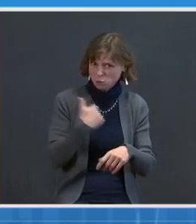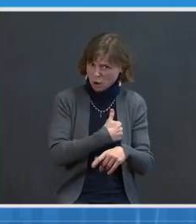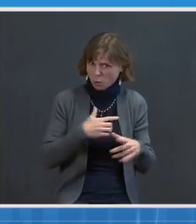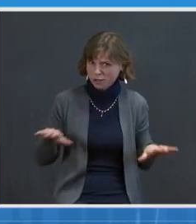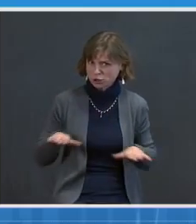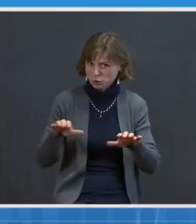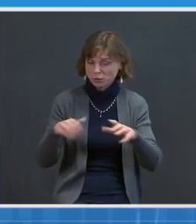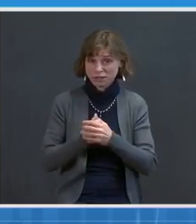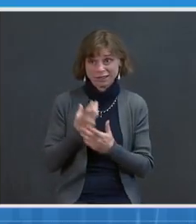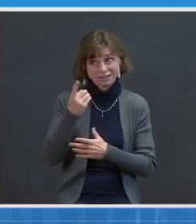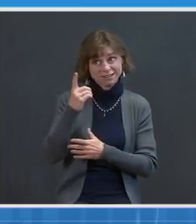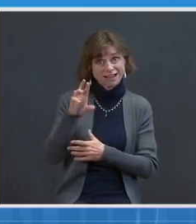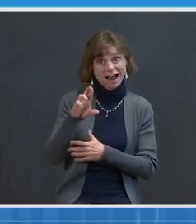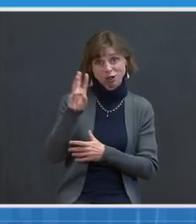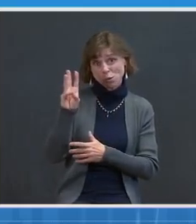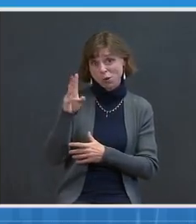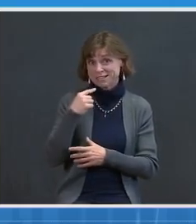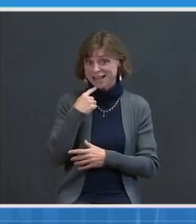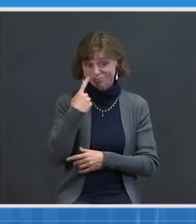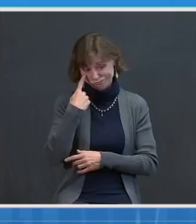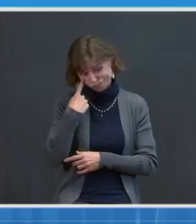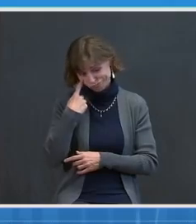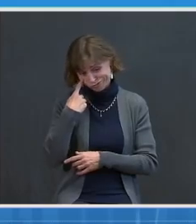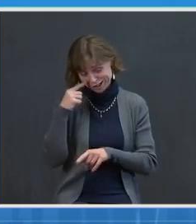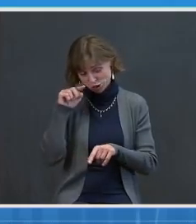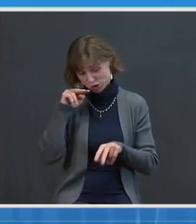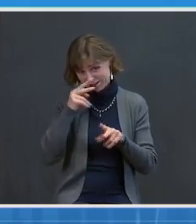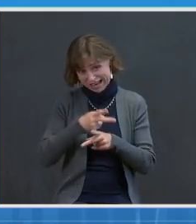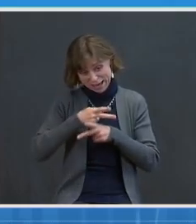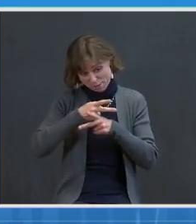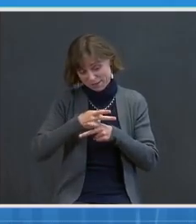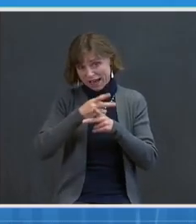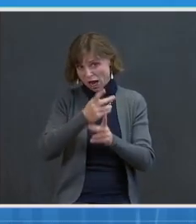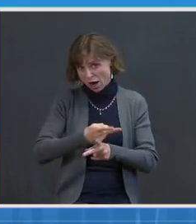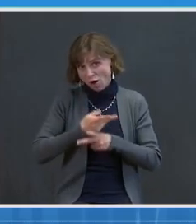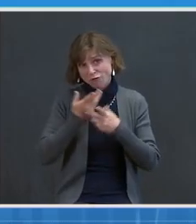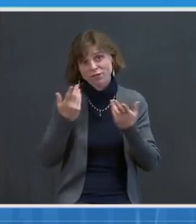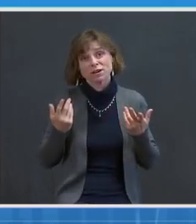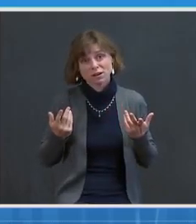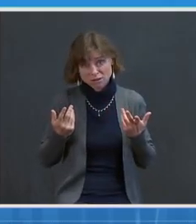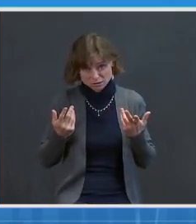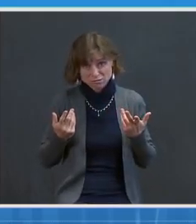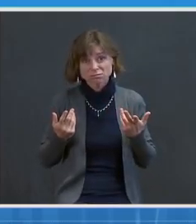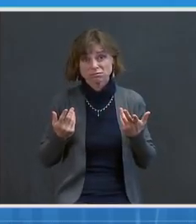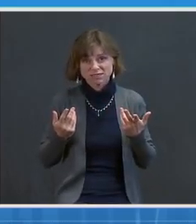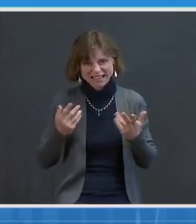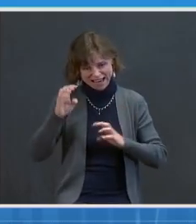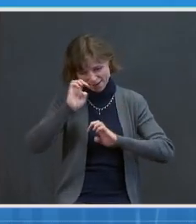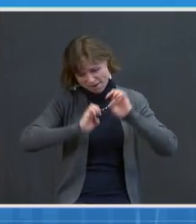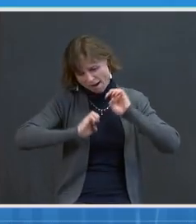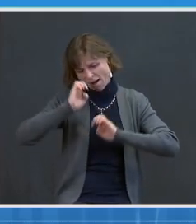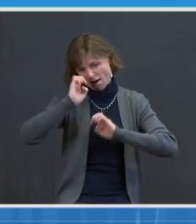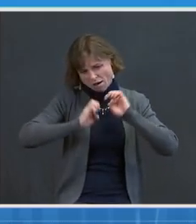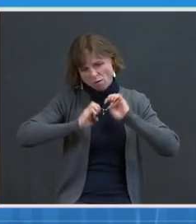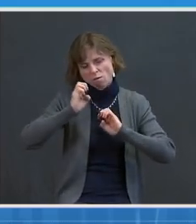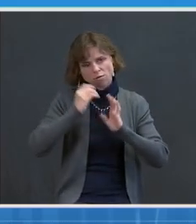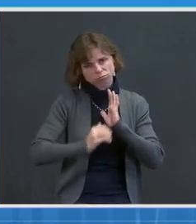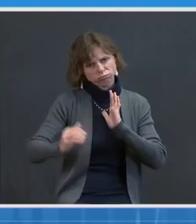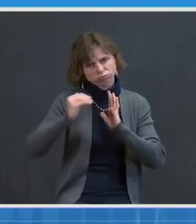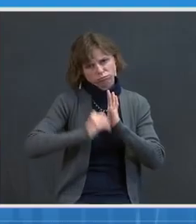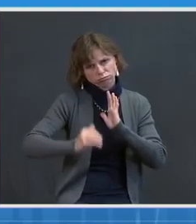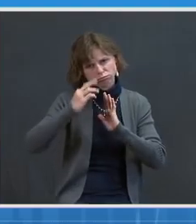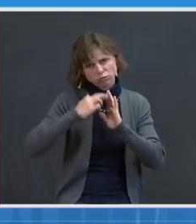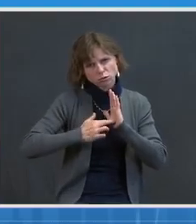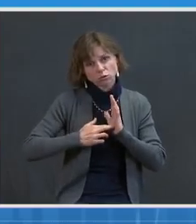she keeps her eye on that very carefully as they reevaluate the guidelines. So you can get 20, 30, 40,